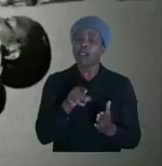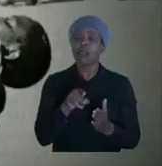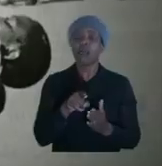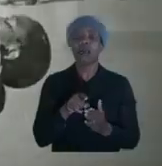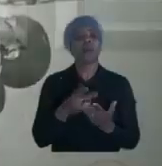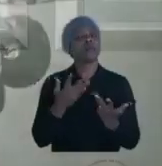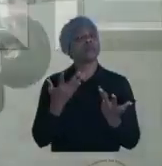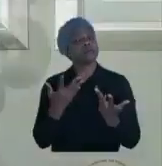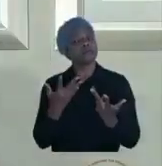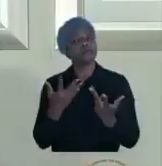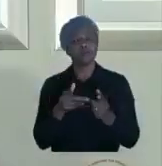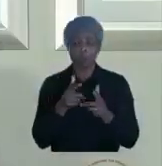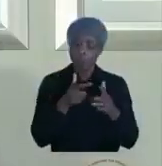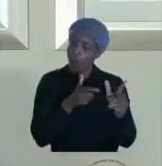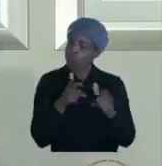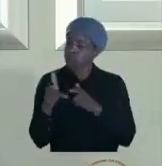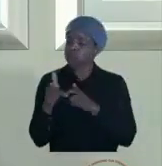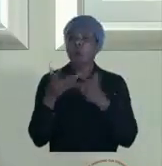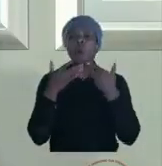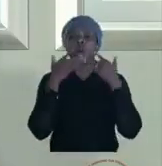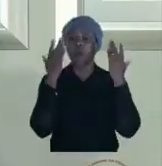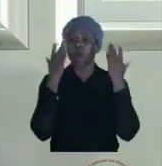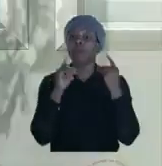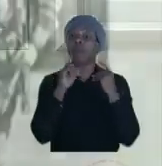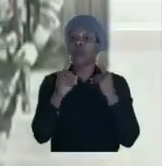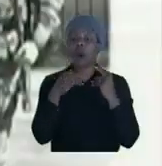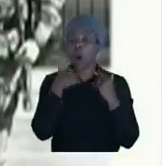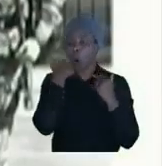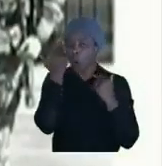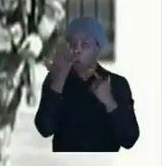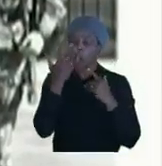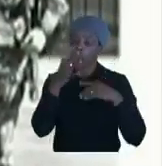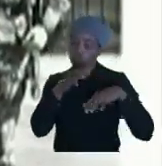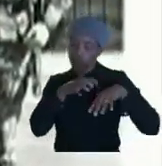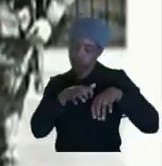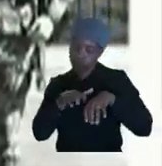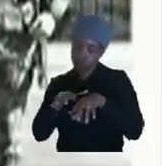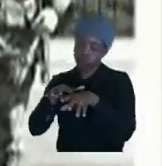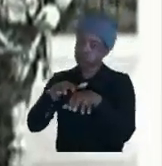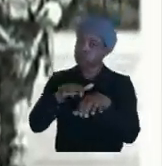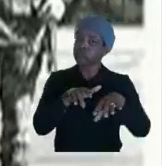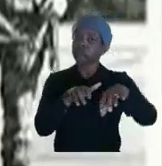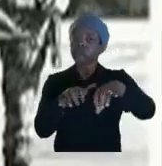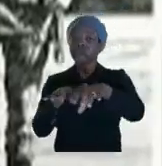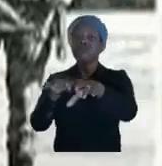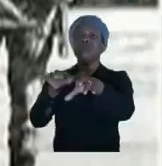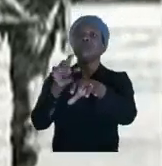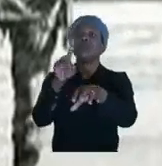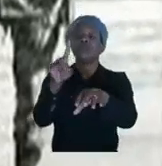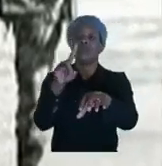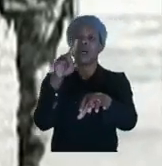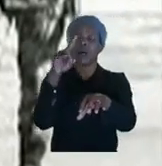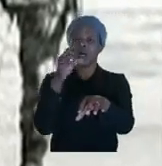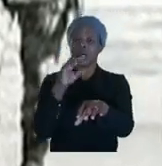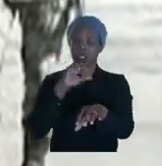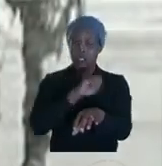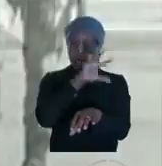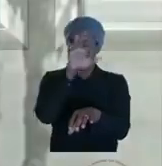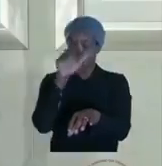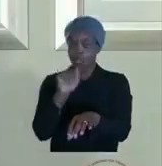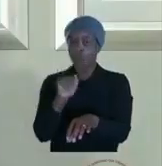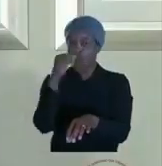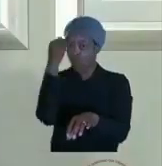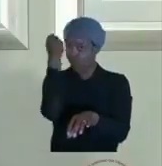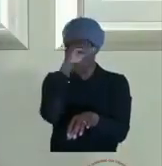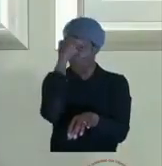who were unarmed but were met by the heavy brutality of armed police in South Africa